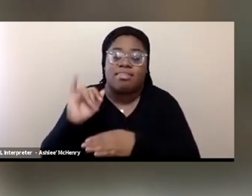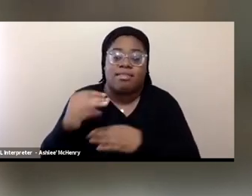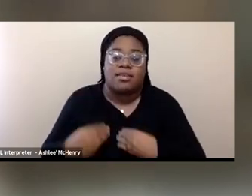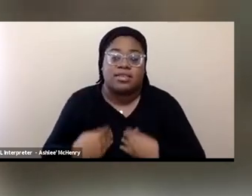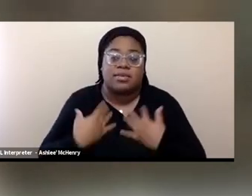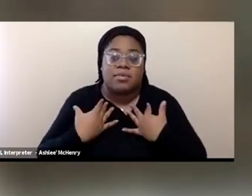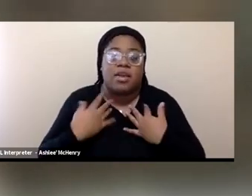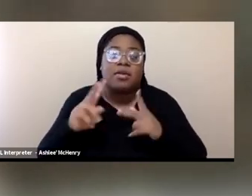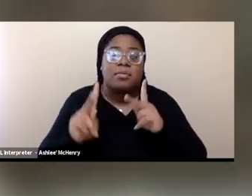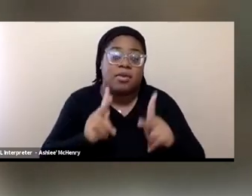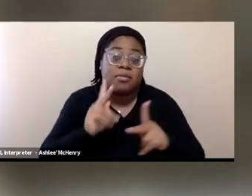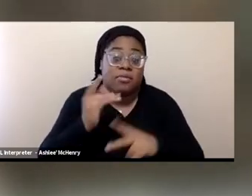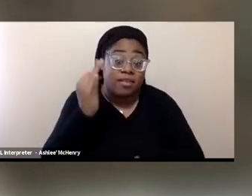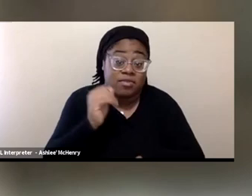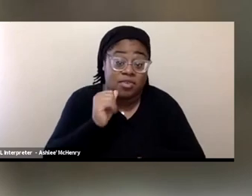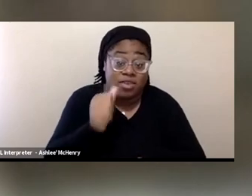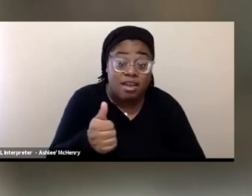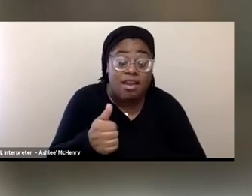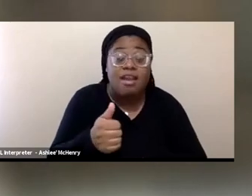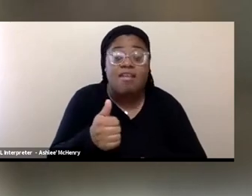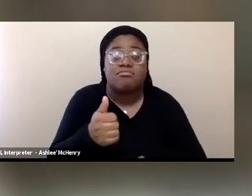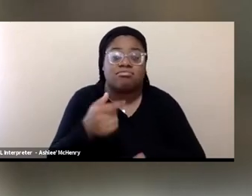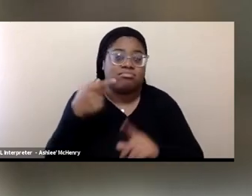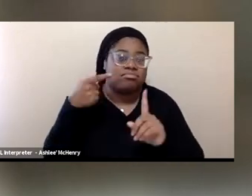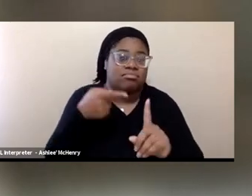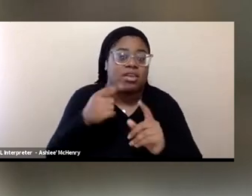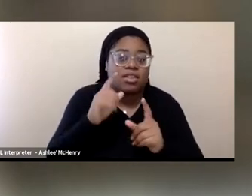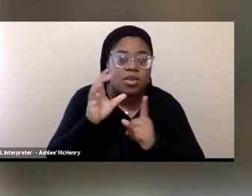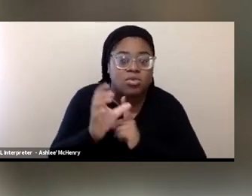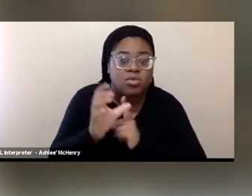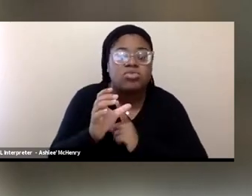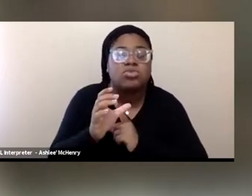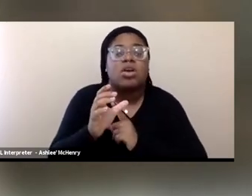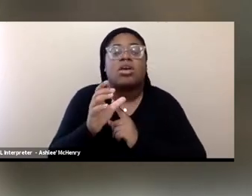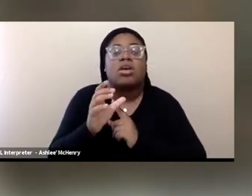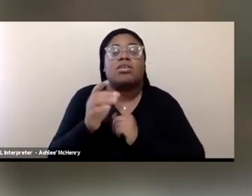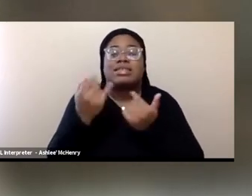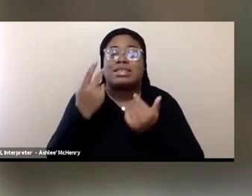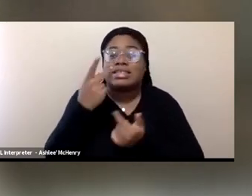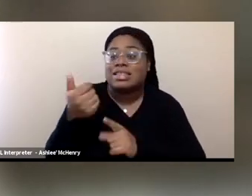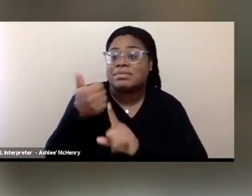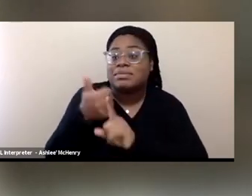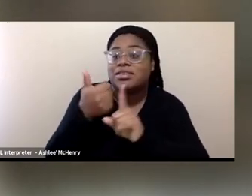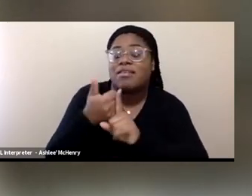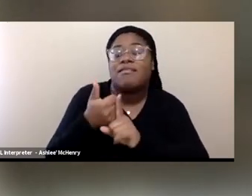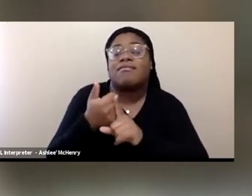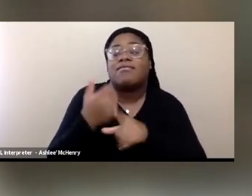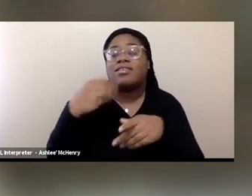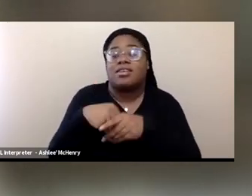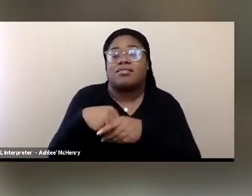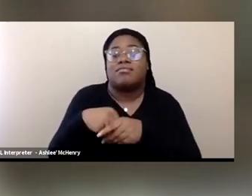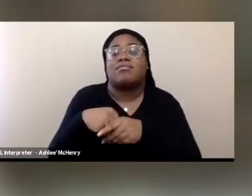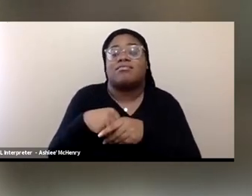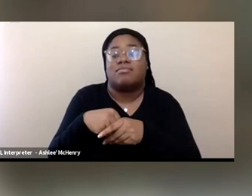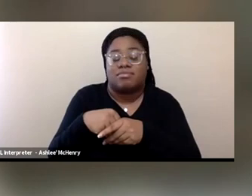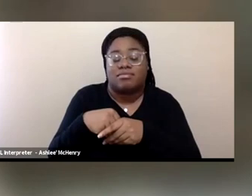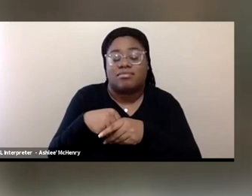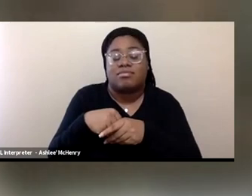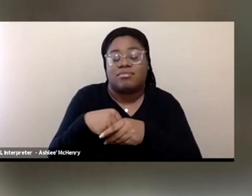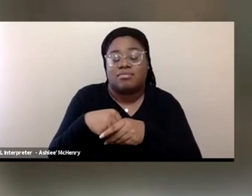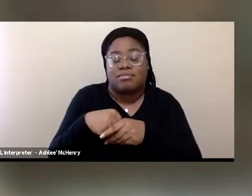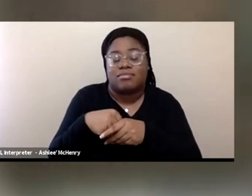kids, even if you're not of a certain culture, to see themselves in